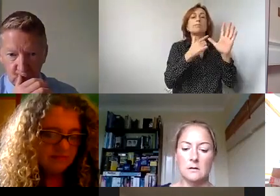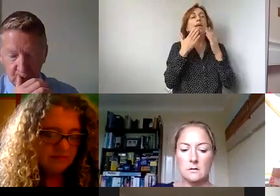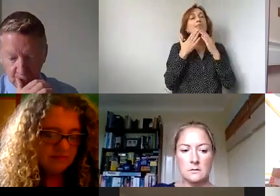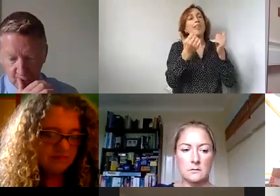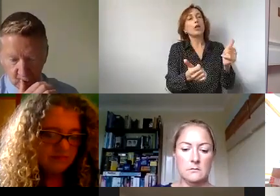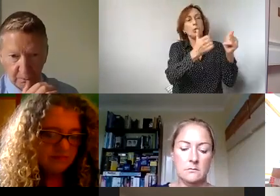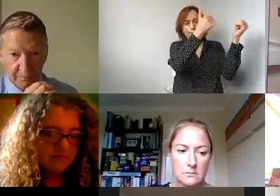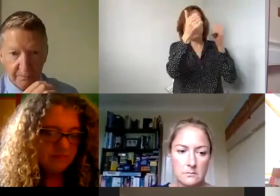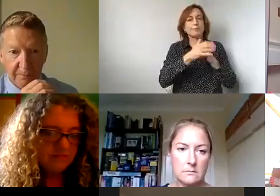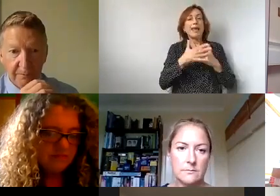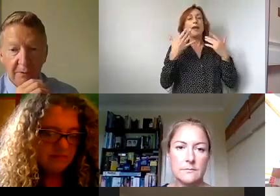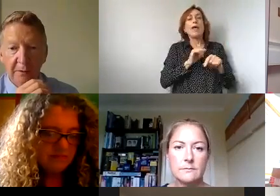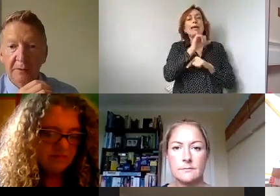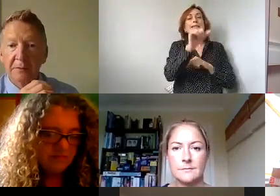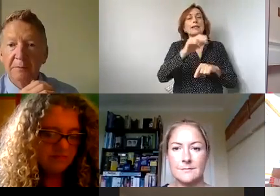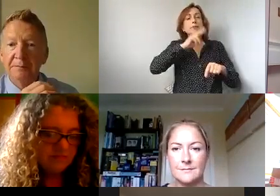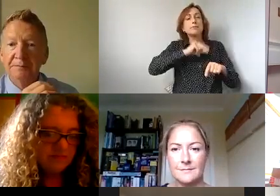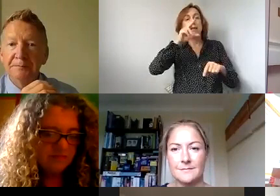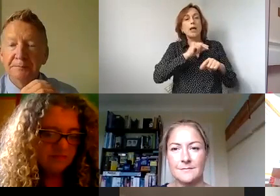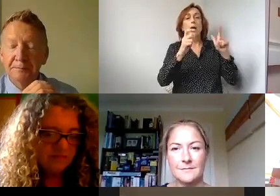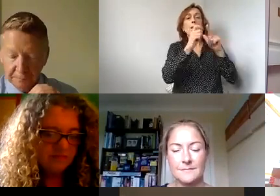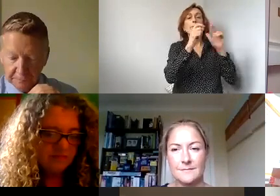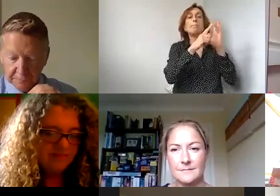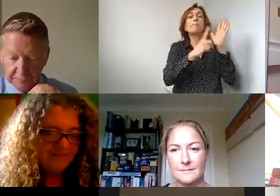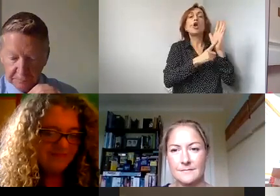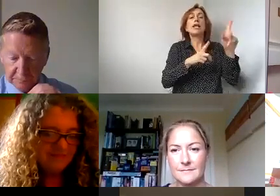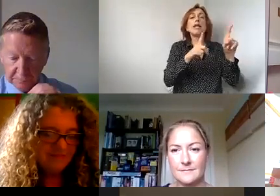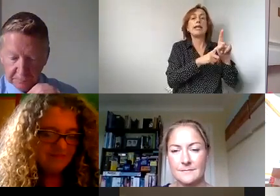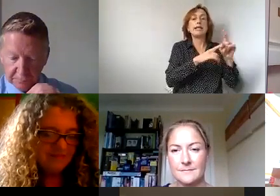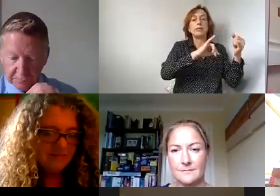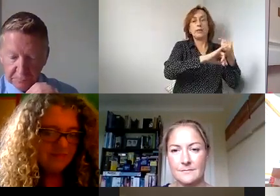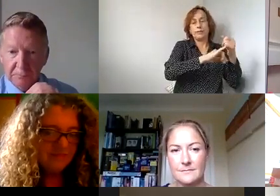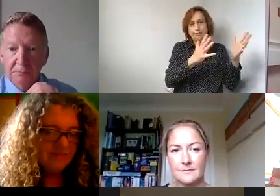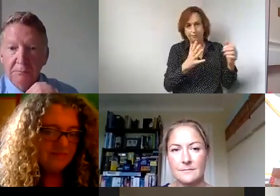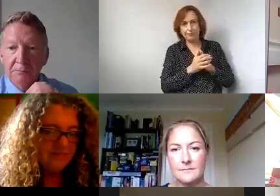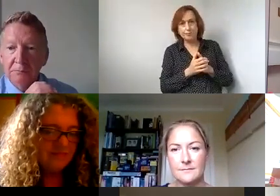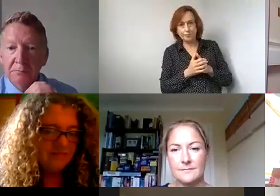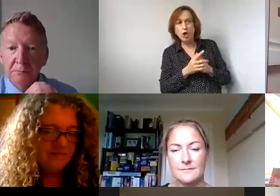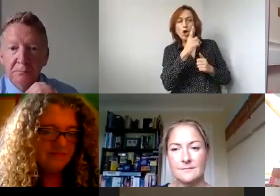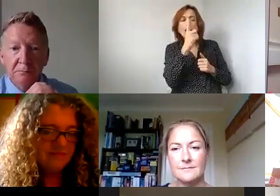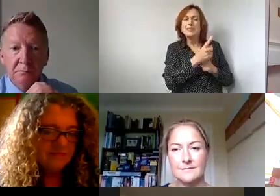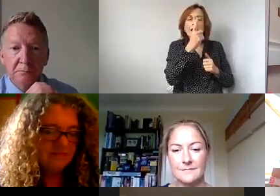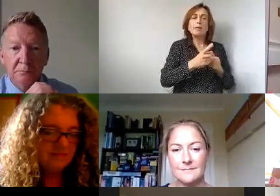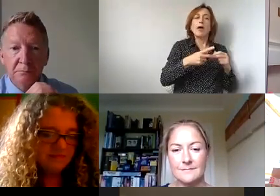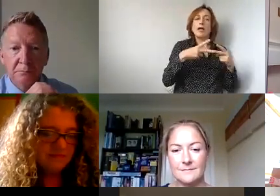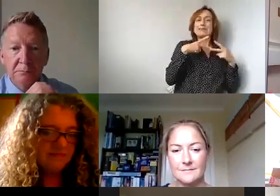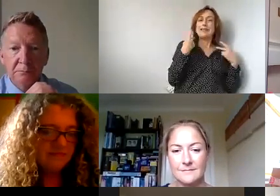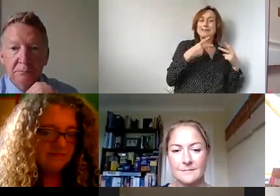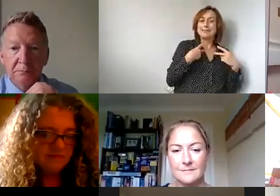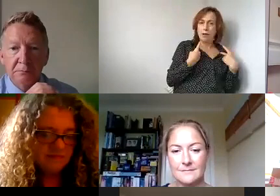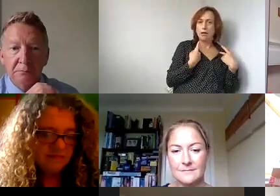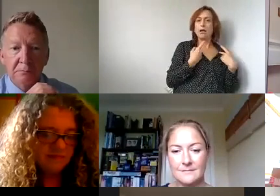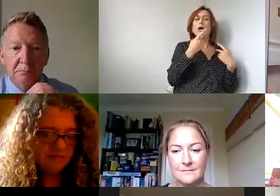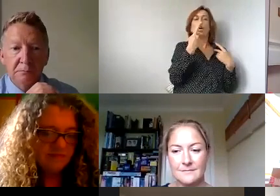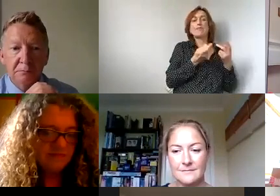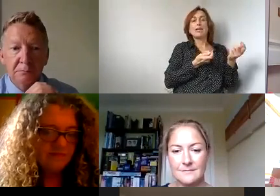speaker, Polly Sweeney, who's the partner at Rook Irving Sweeney and chair of the Law Society's Mental Health and Disability Committee. So